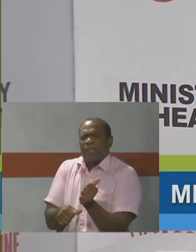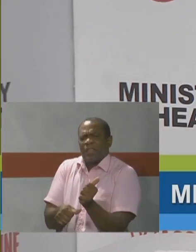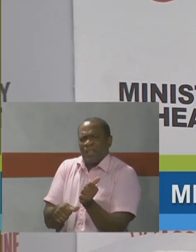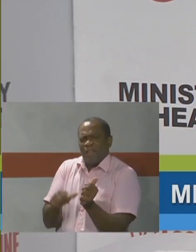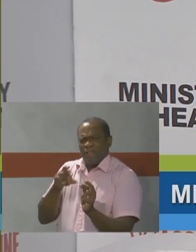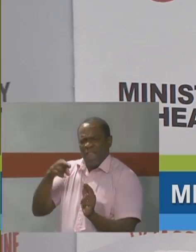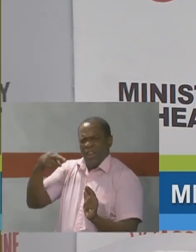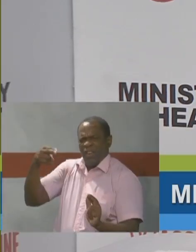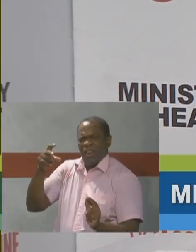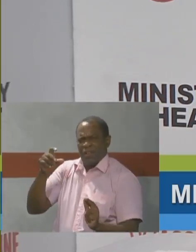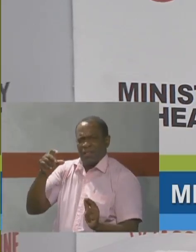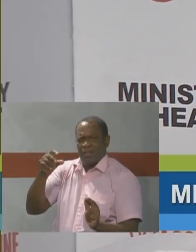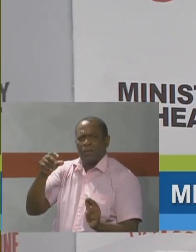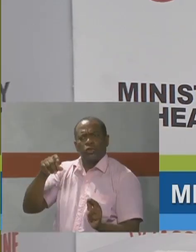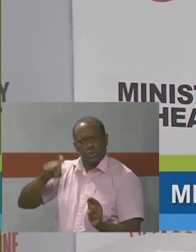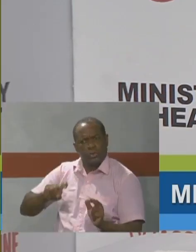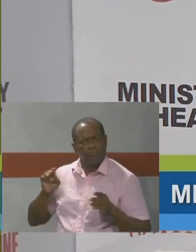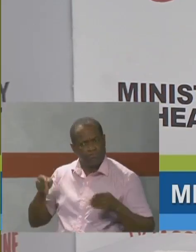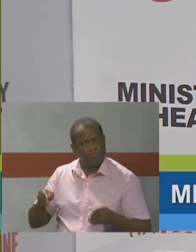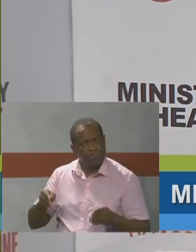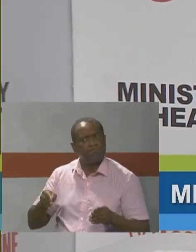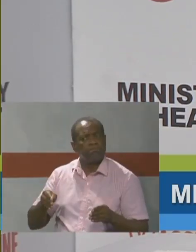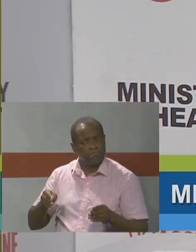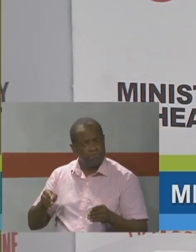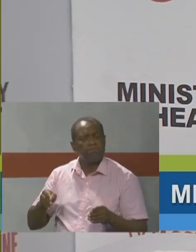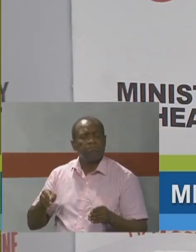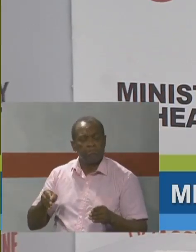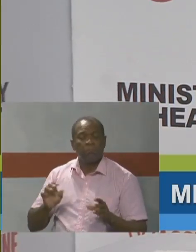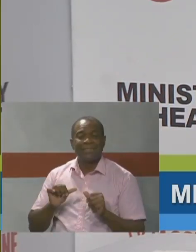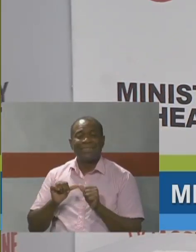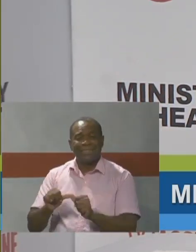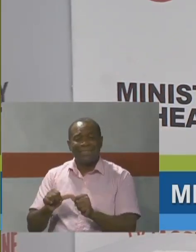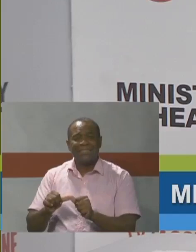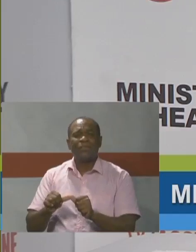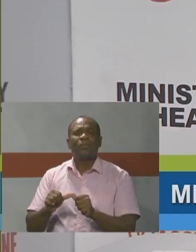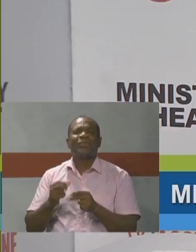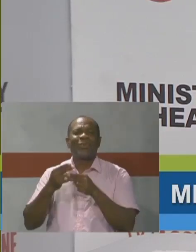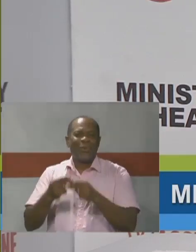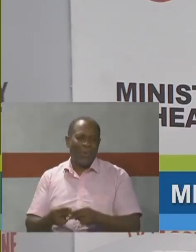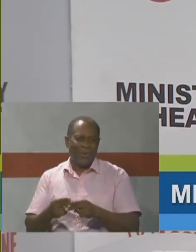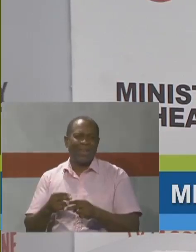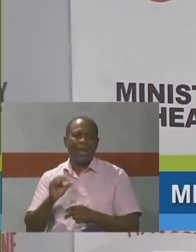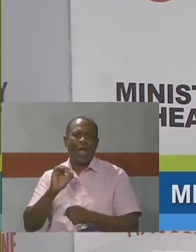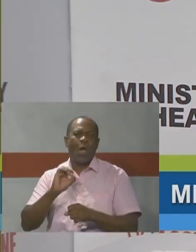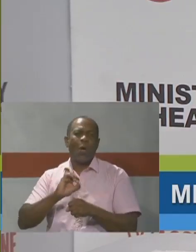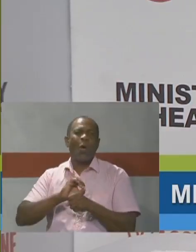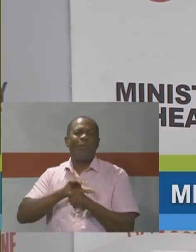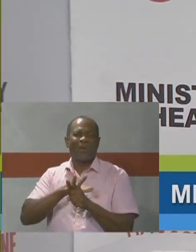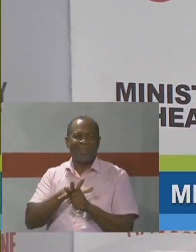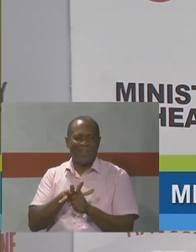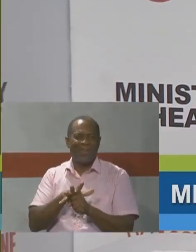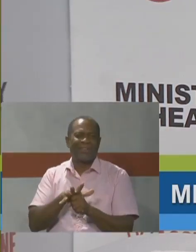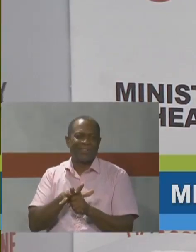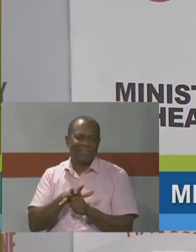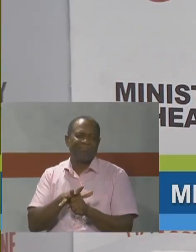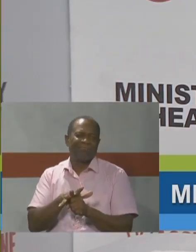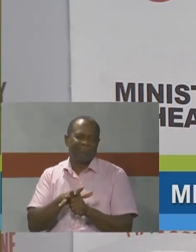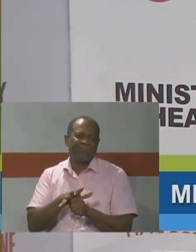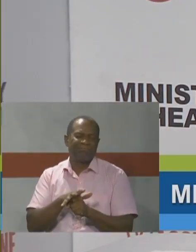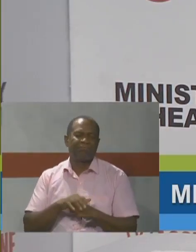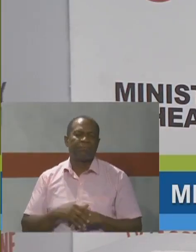of concern, and it should still be classified as Omicron on the face of it. So we're talking about a sublineage